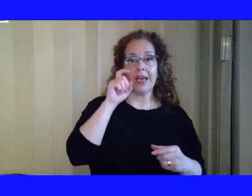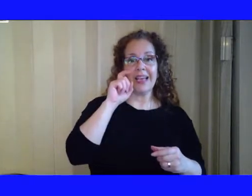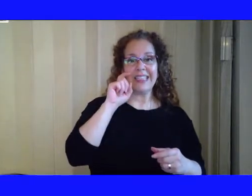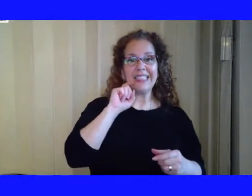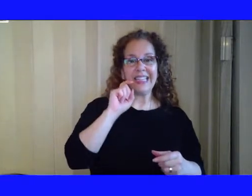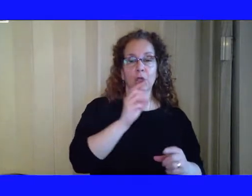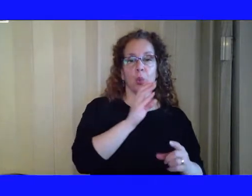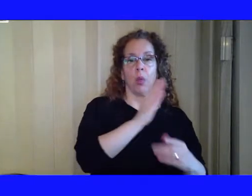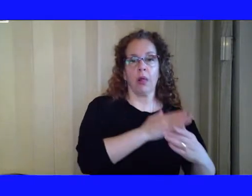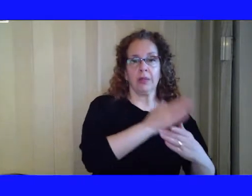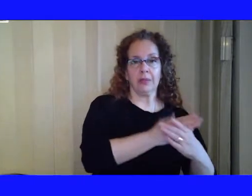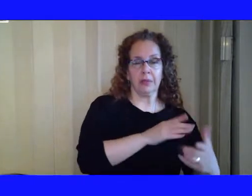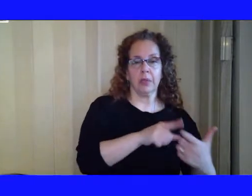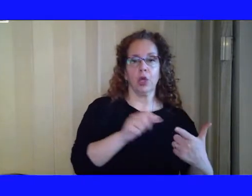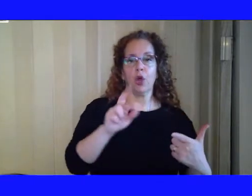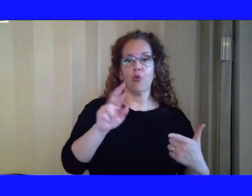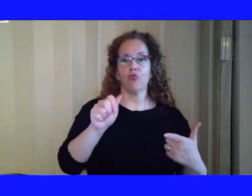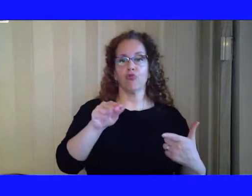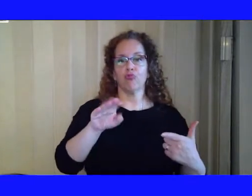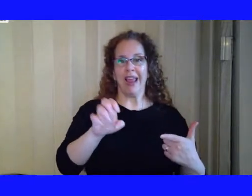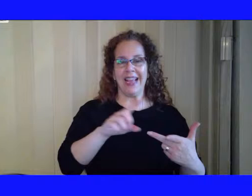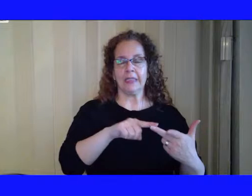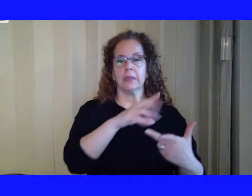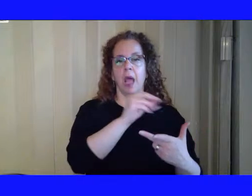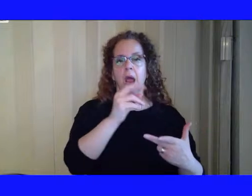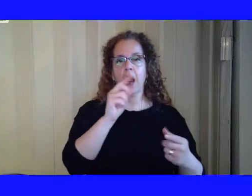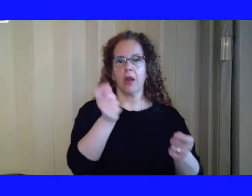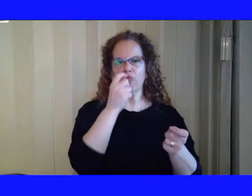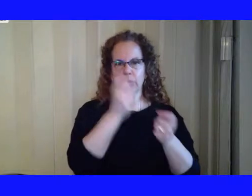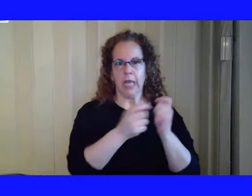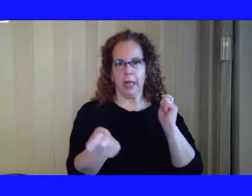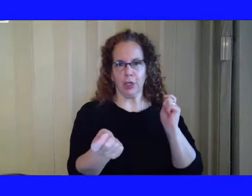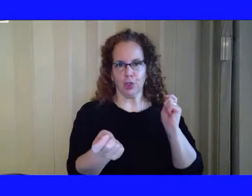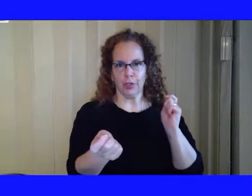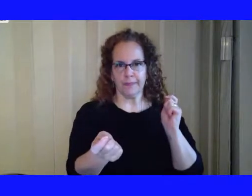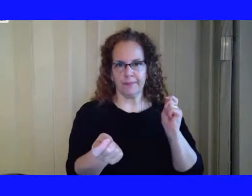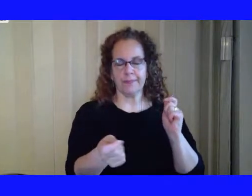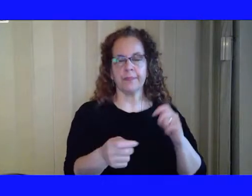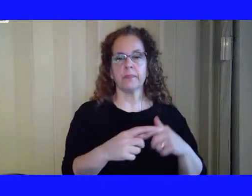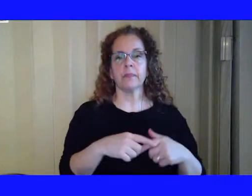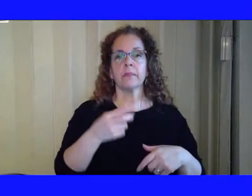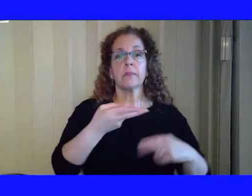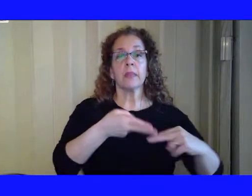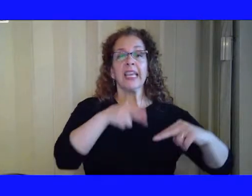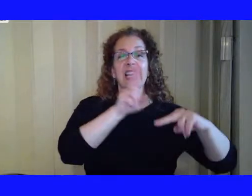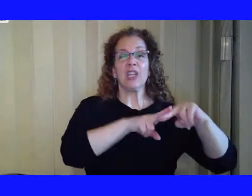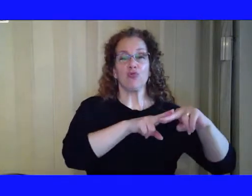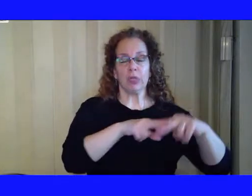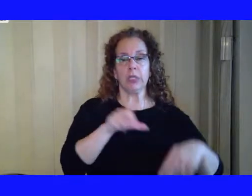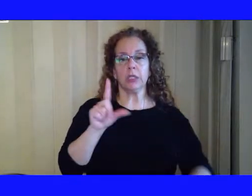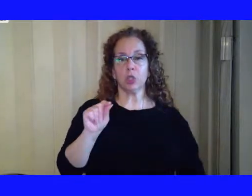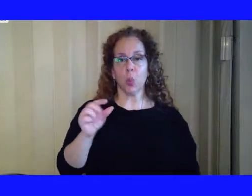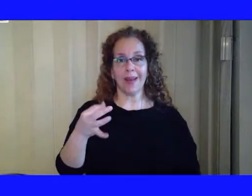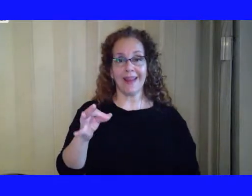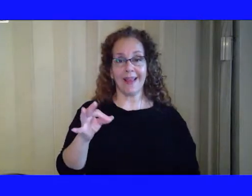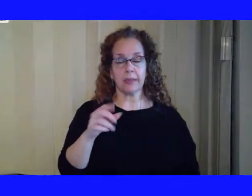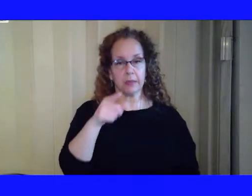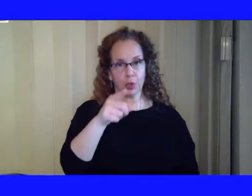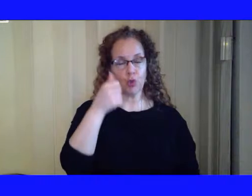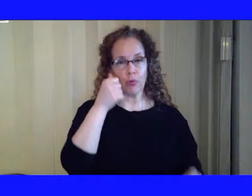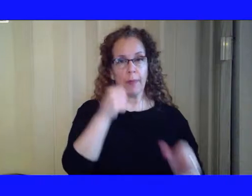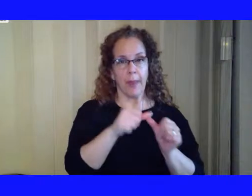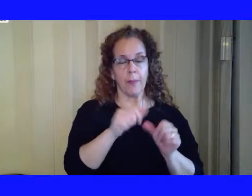that otherwise would have not been timely brought to the Office of EEO was now timely. So we had a spike in